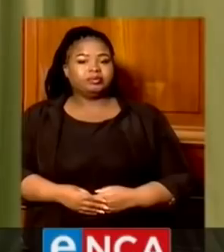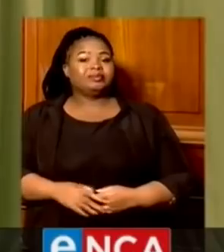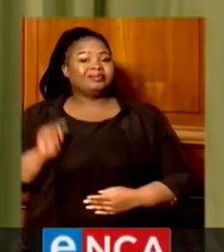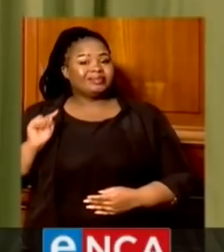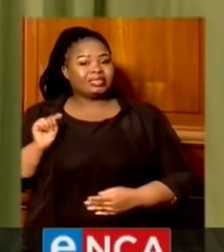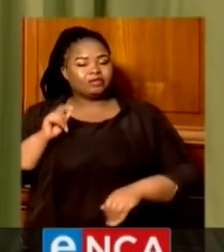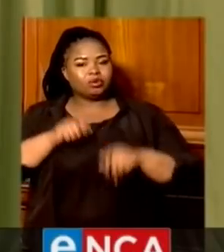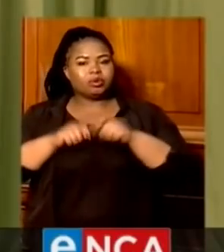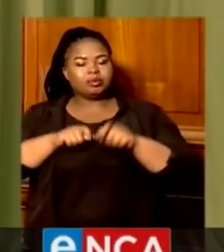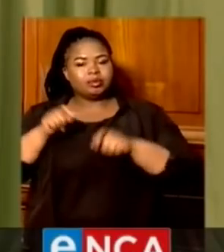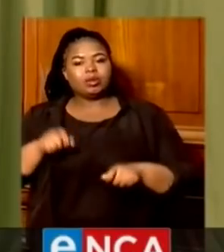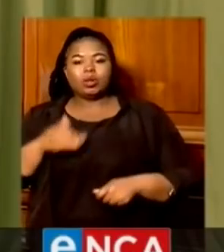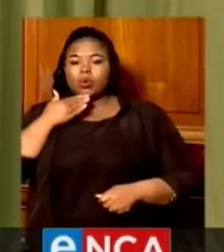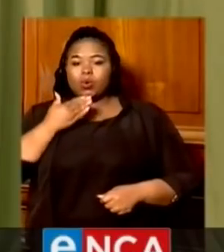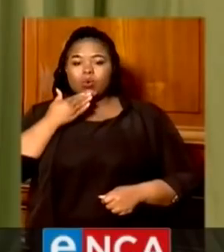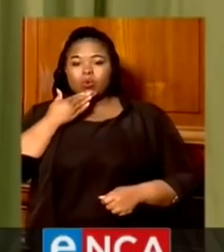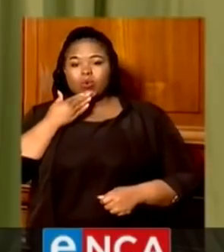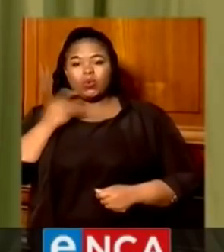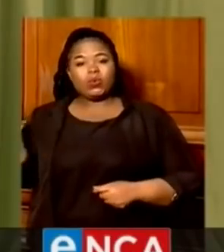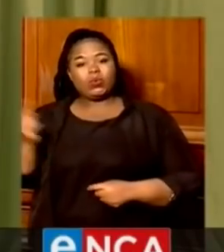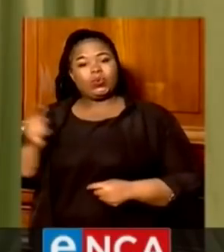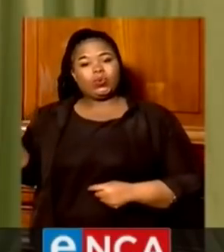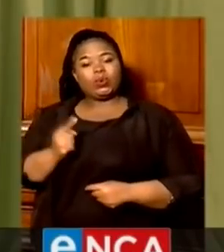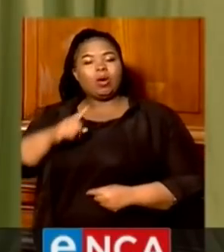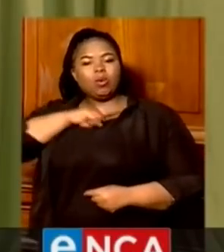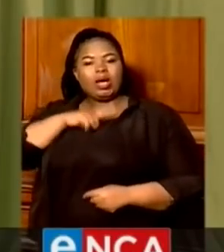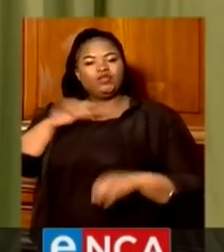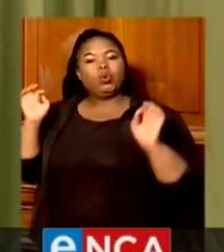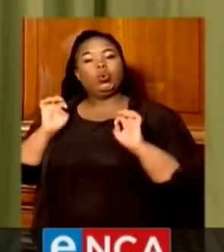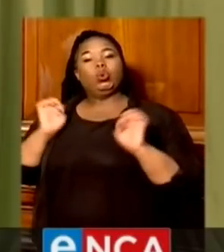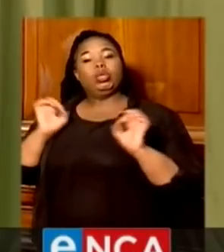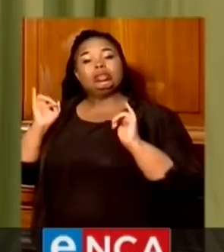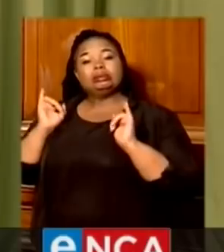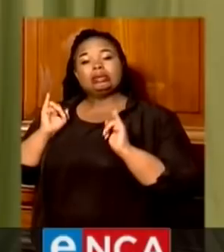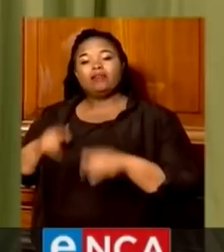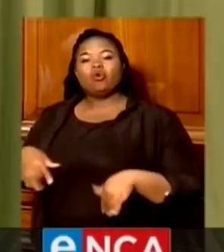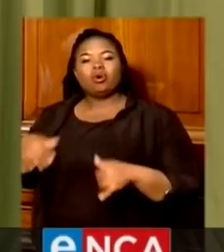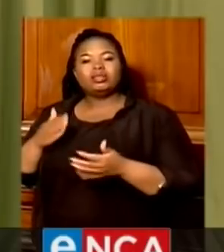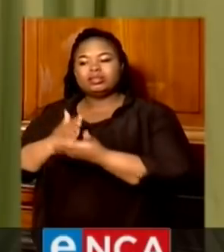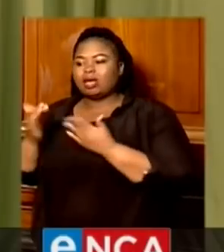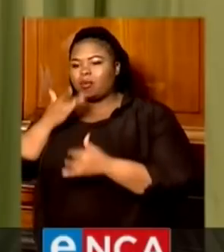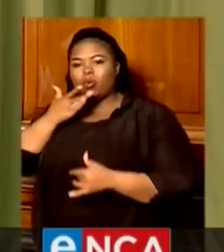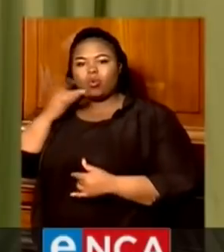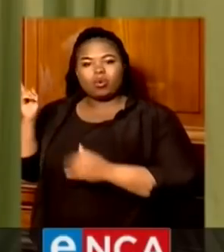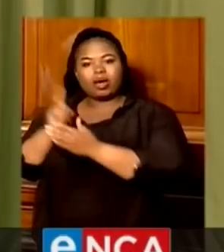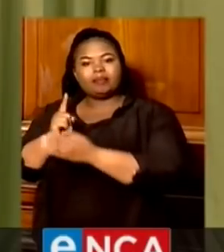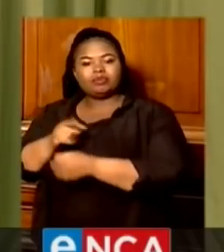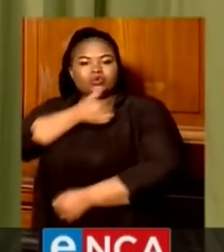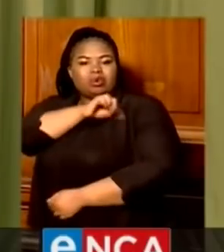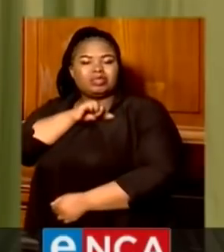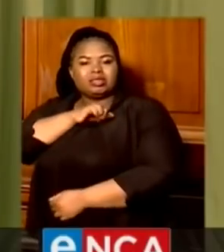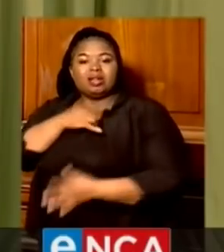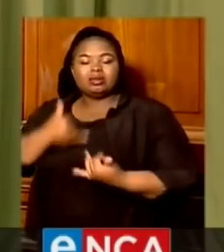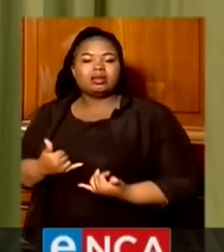level of emergency that is created by the trauma. So